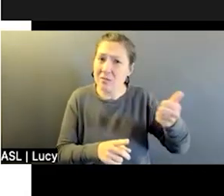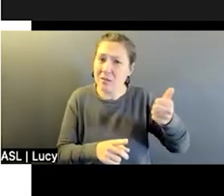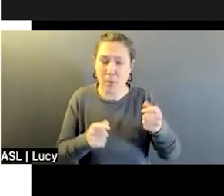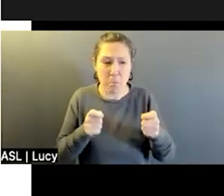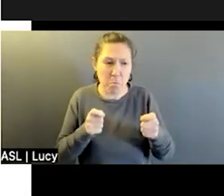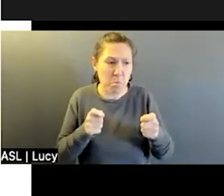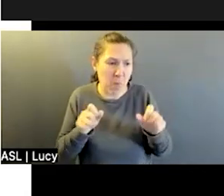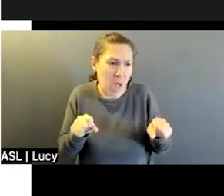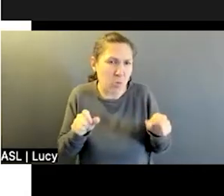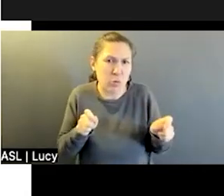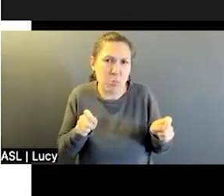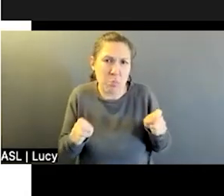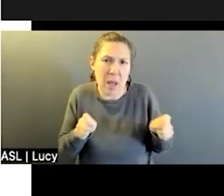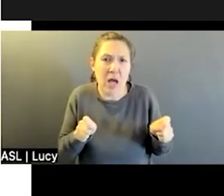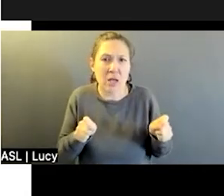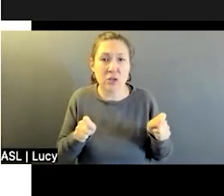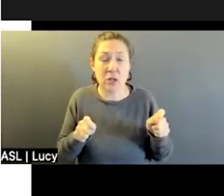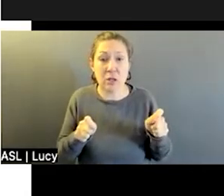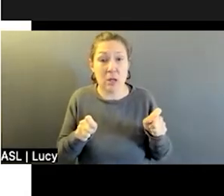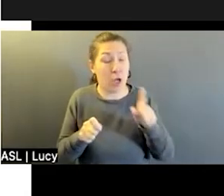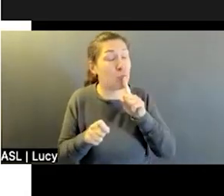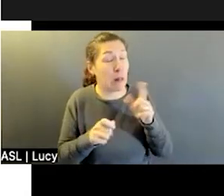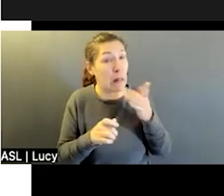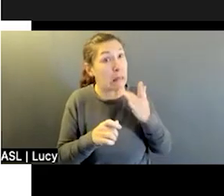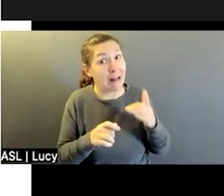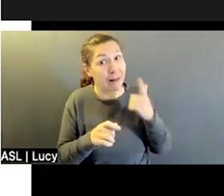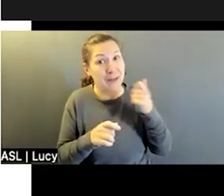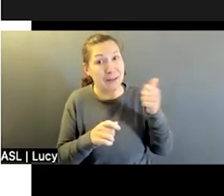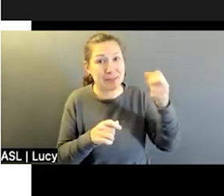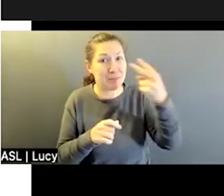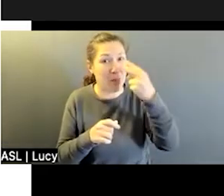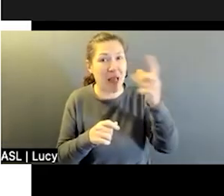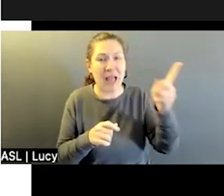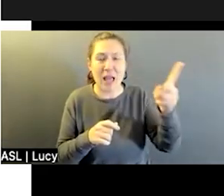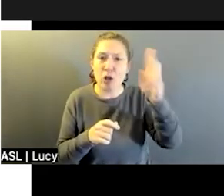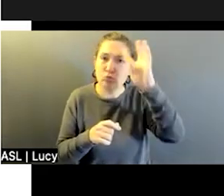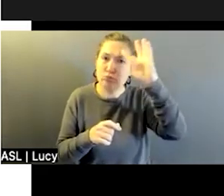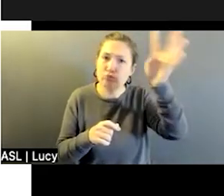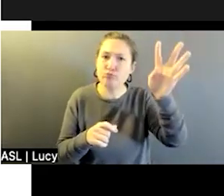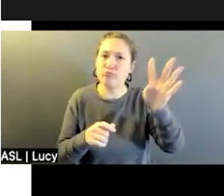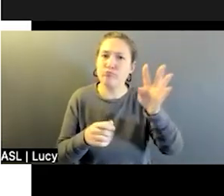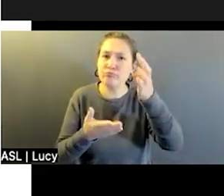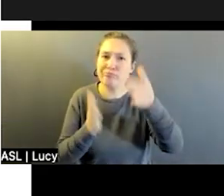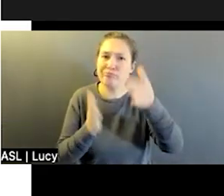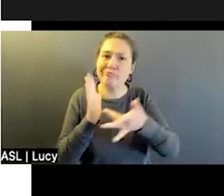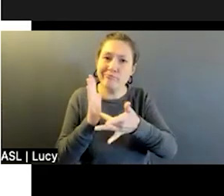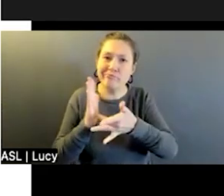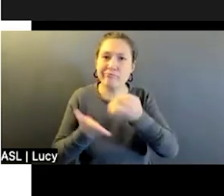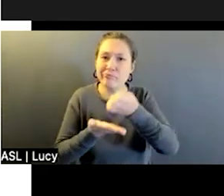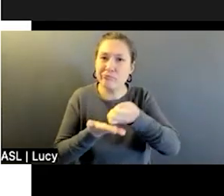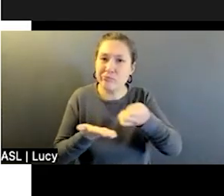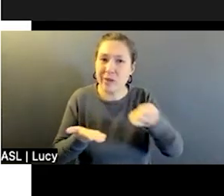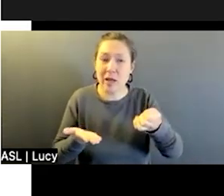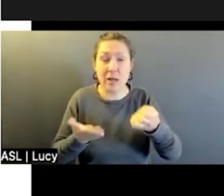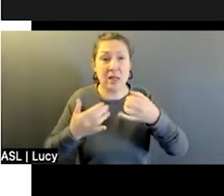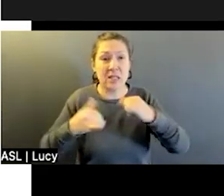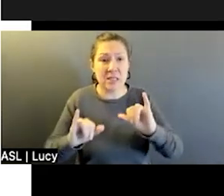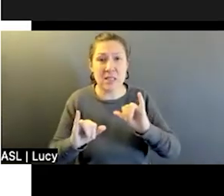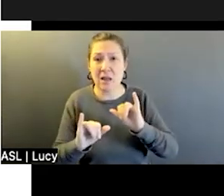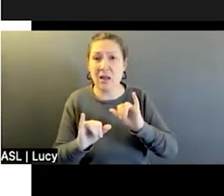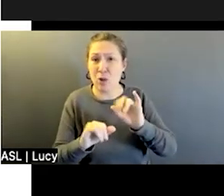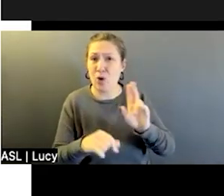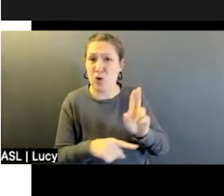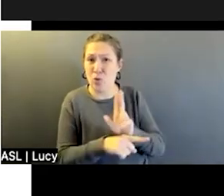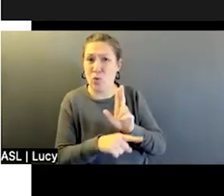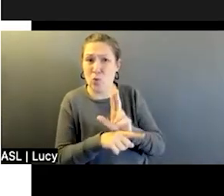would say even thanks for the fact he was blind, he managed to create instruments that are still now useful for